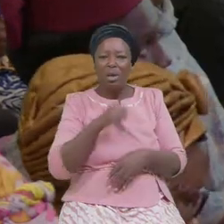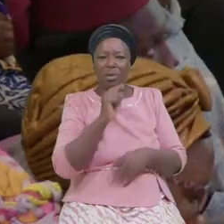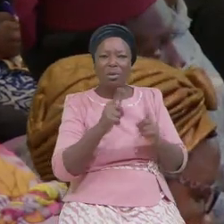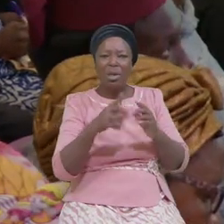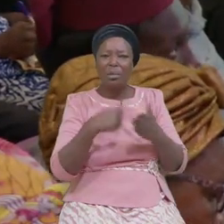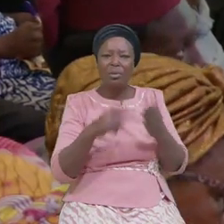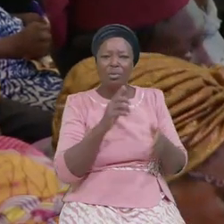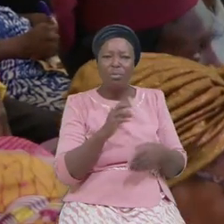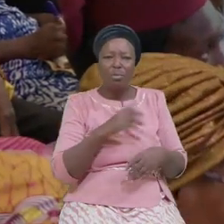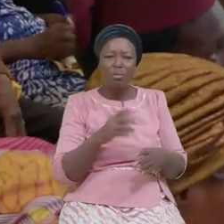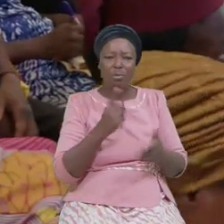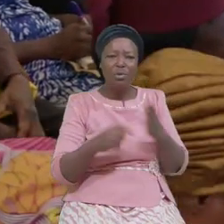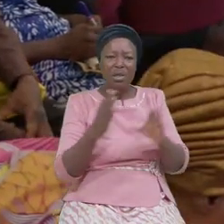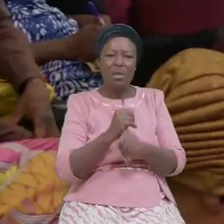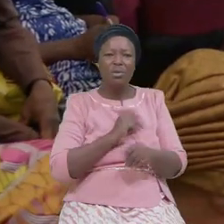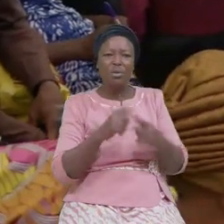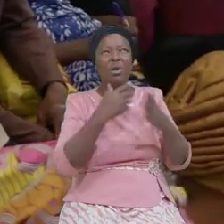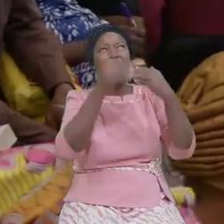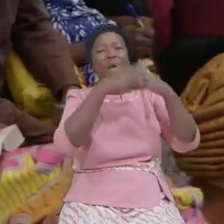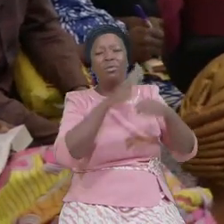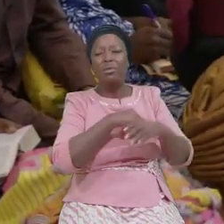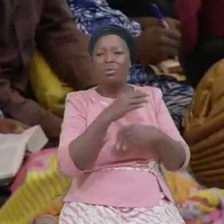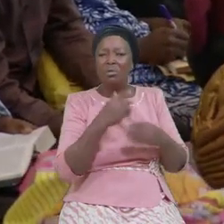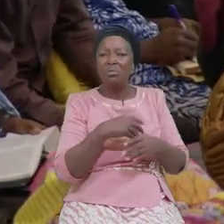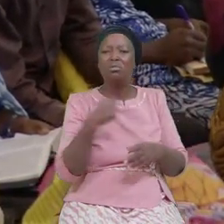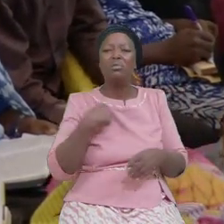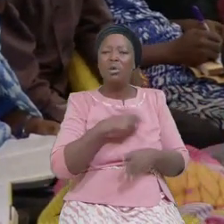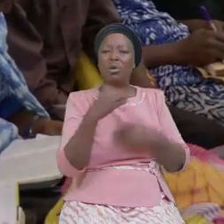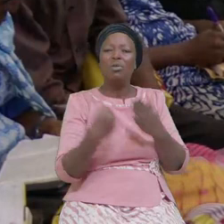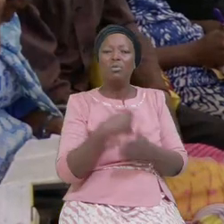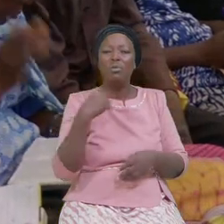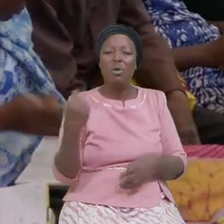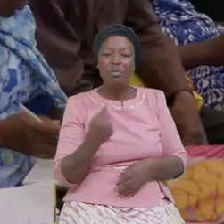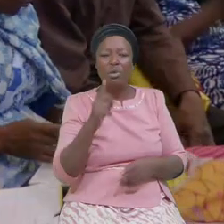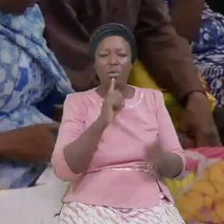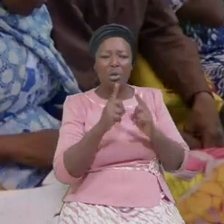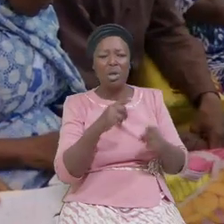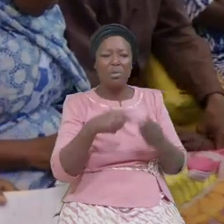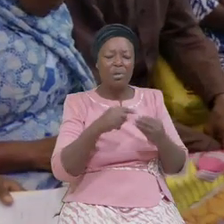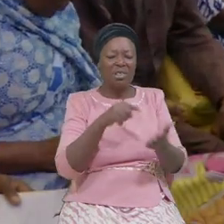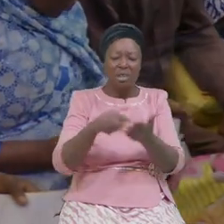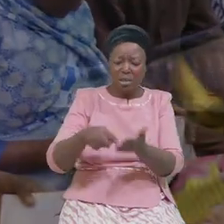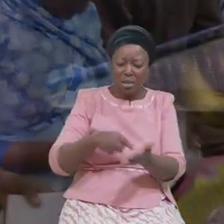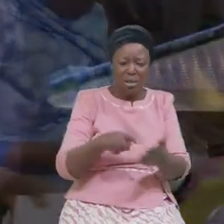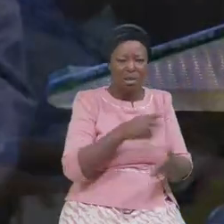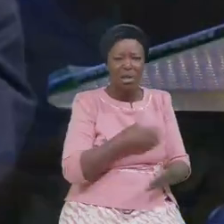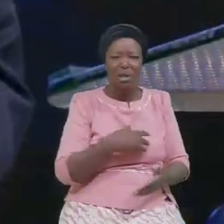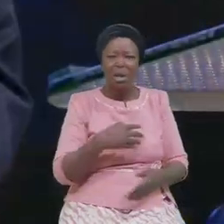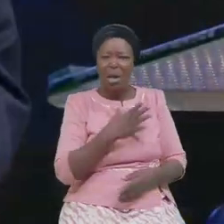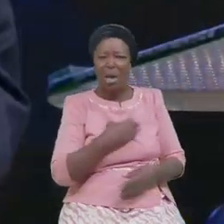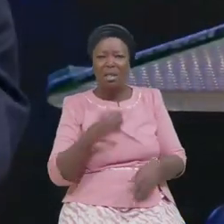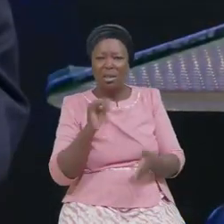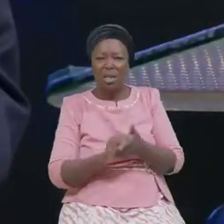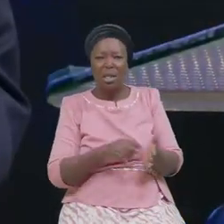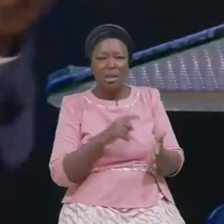qualifies us and preserves us for the rapture? Are you always talking on this and that? And this